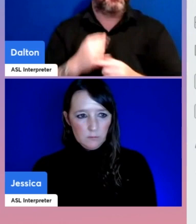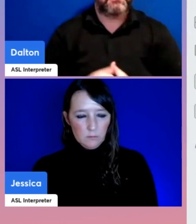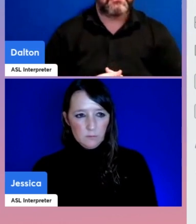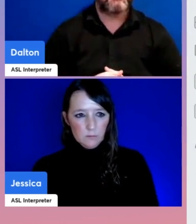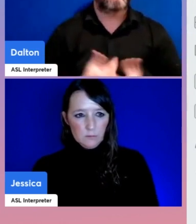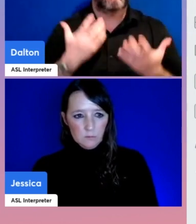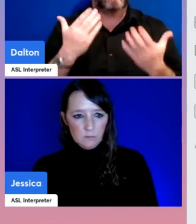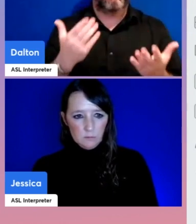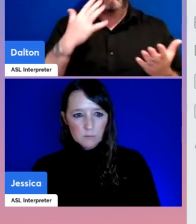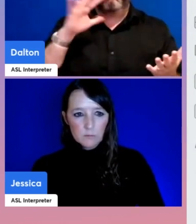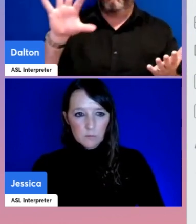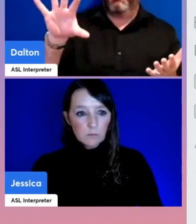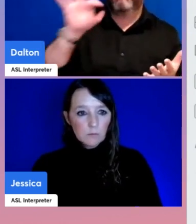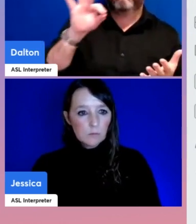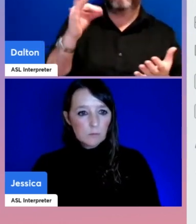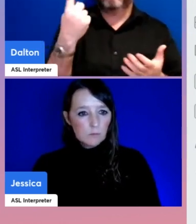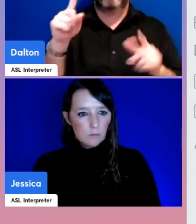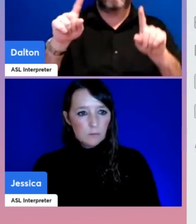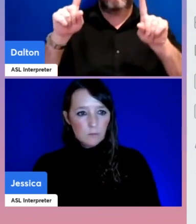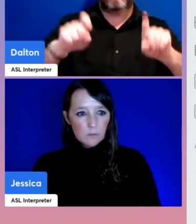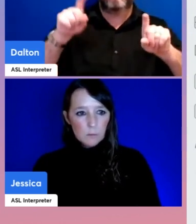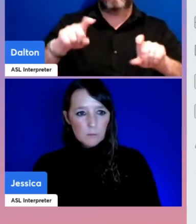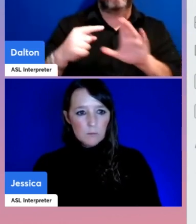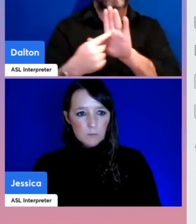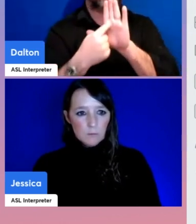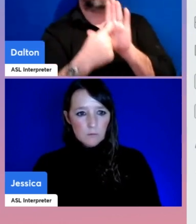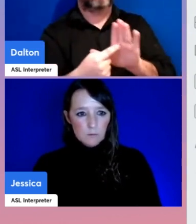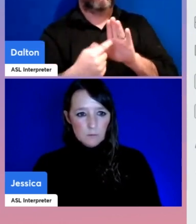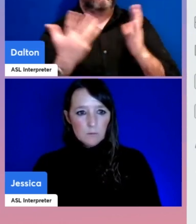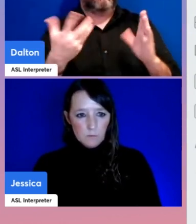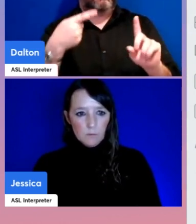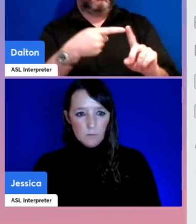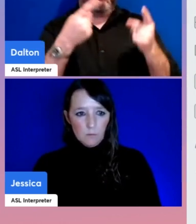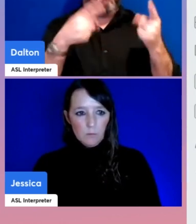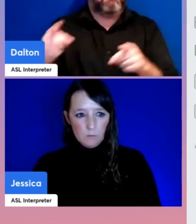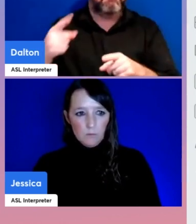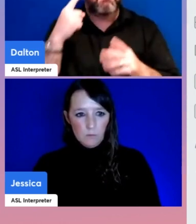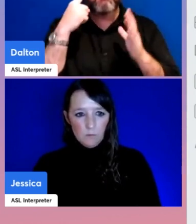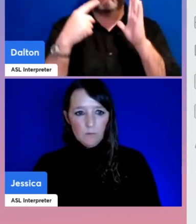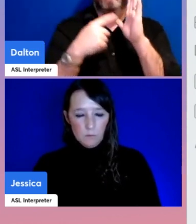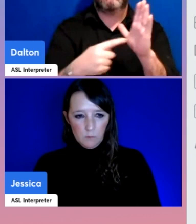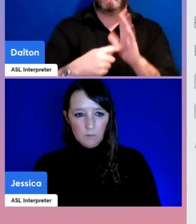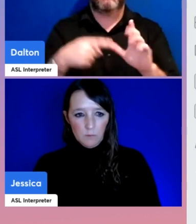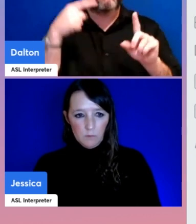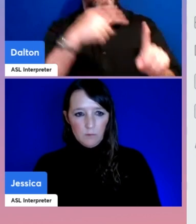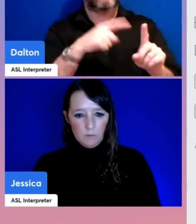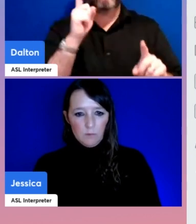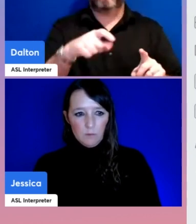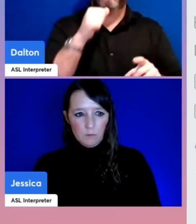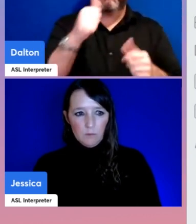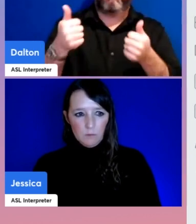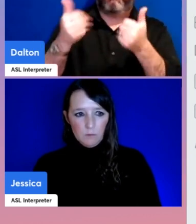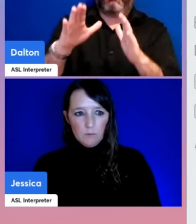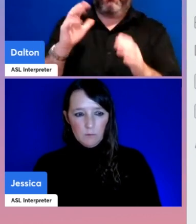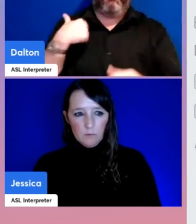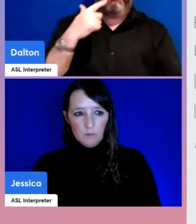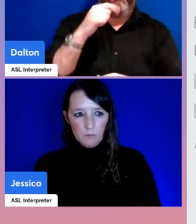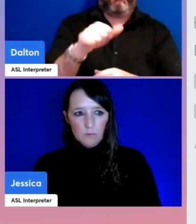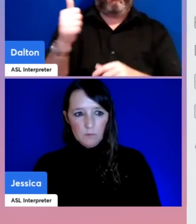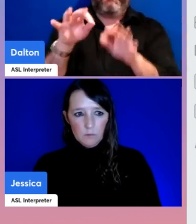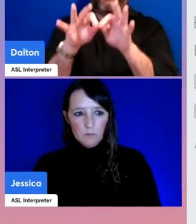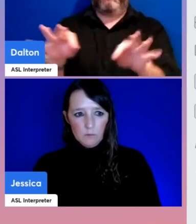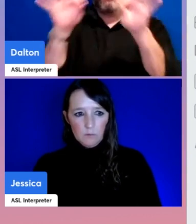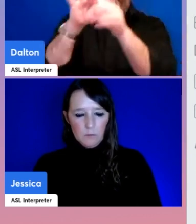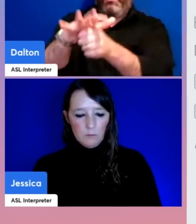pick one test just to illustrate what happens. So for instance, this one should not allow invalid locations. So if I